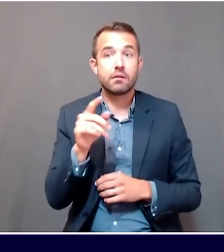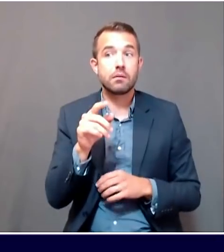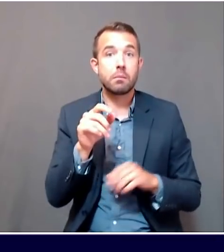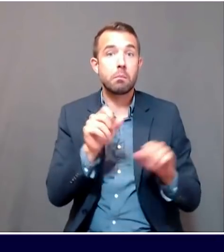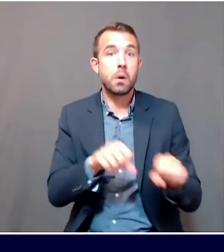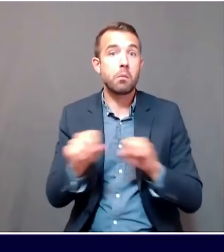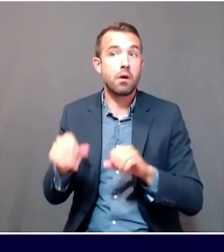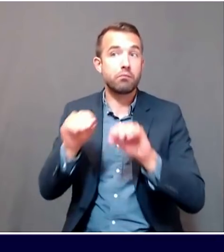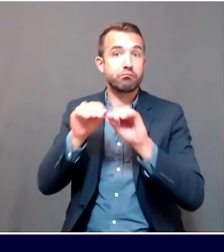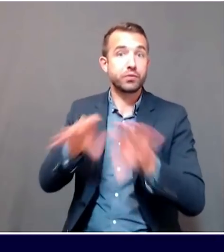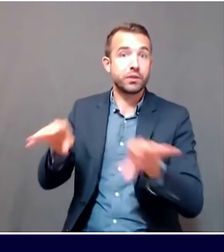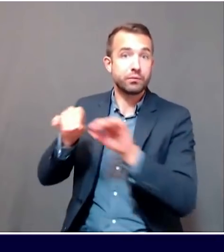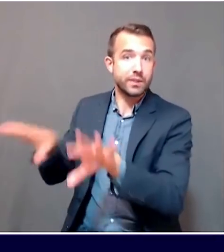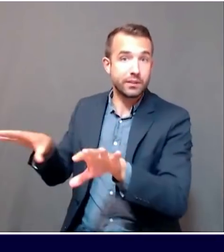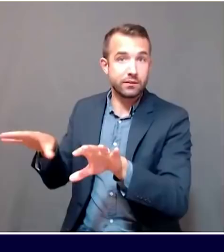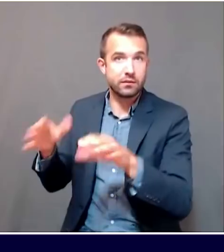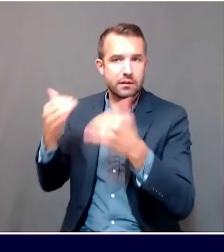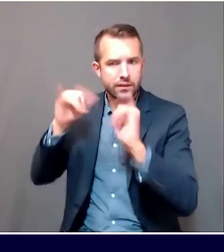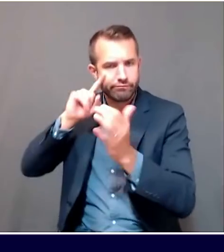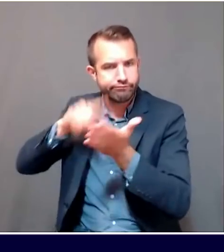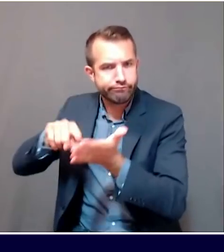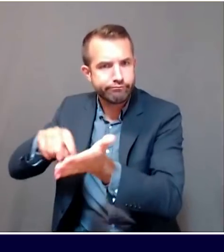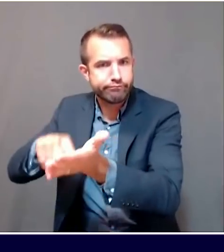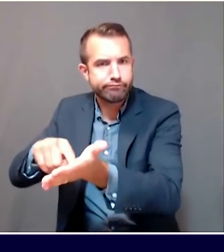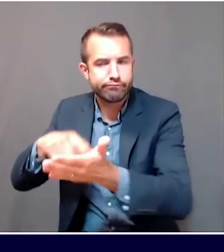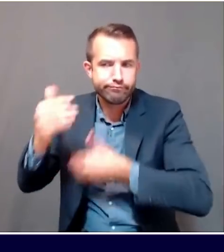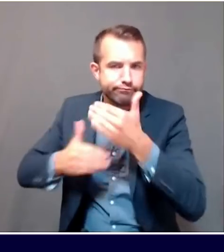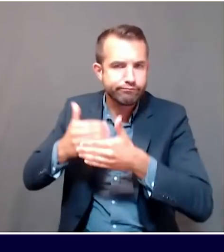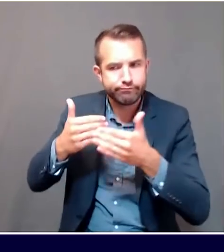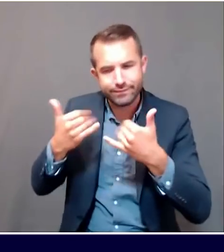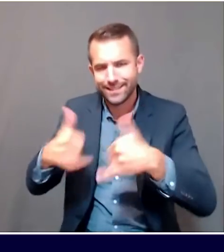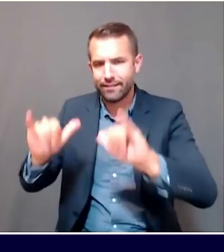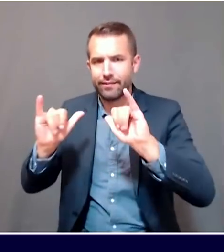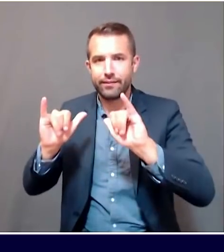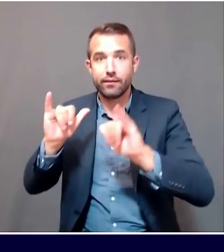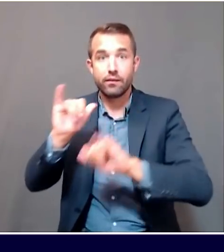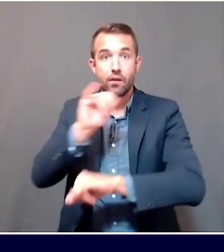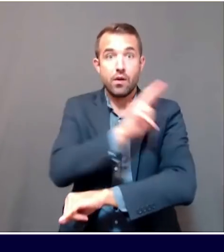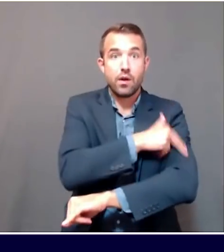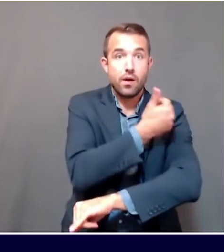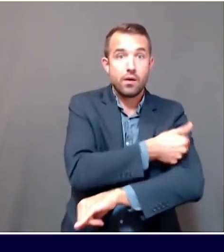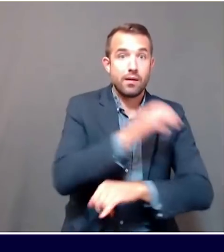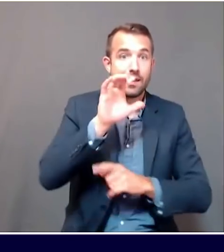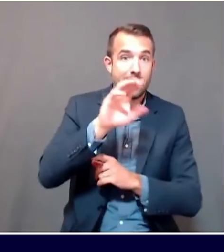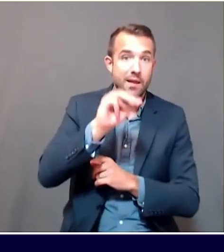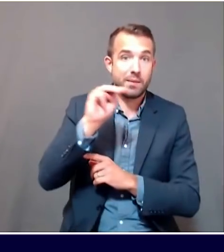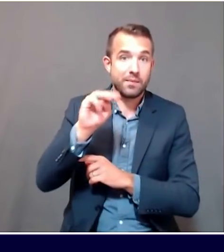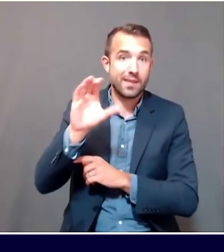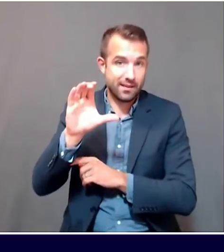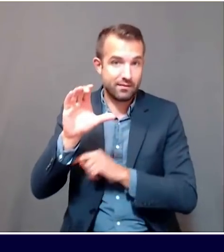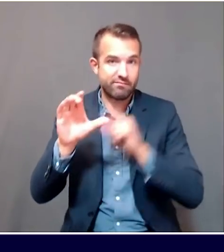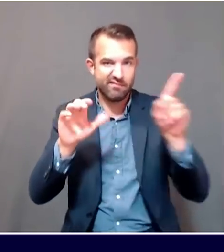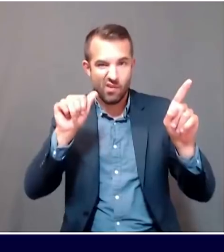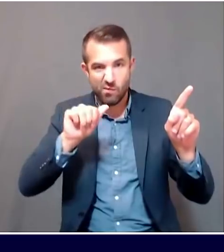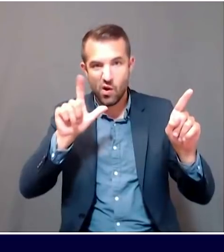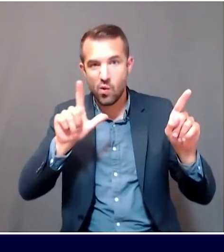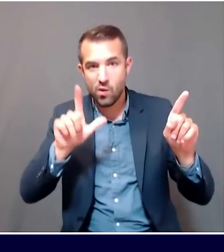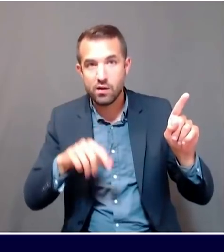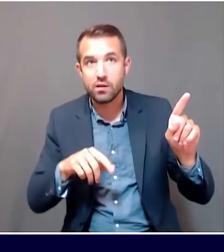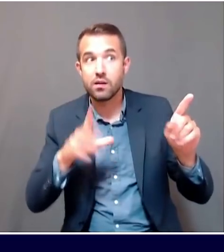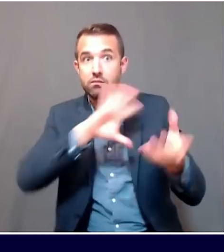with. At Central Maine Medical Center, there are now a total of 14 cases of